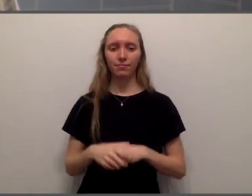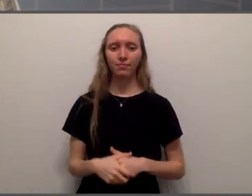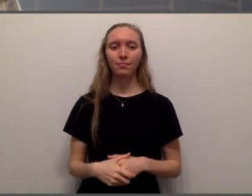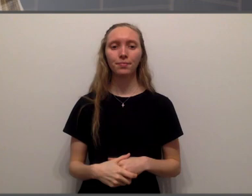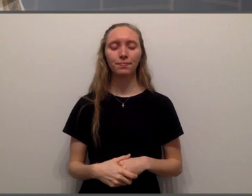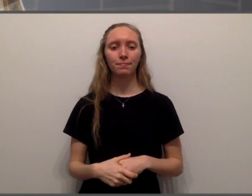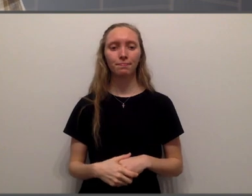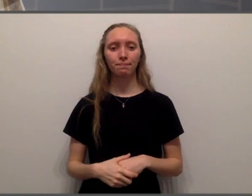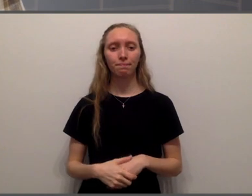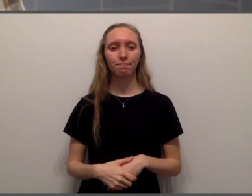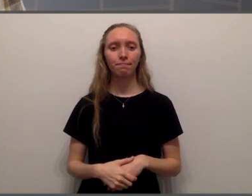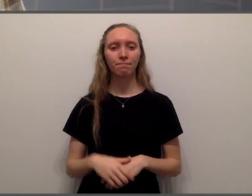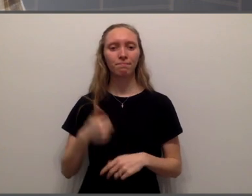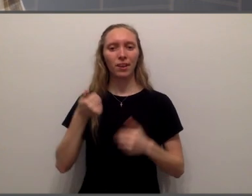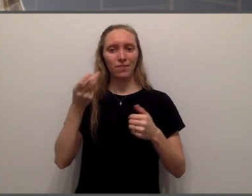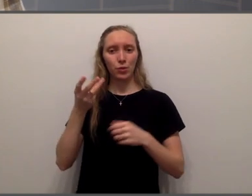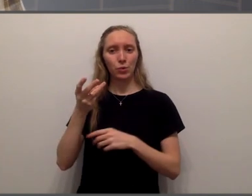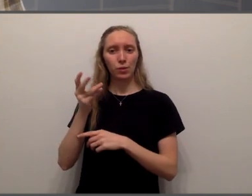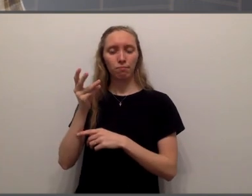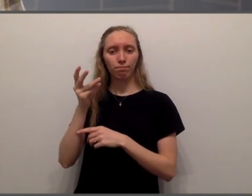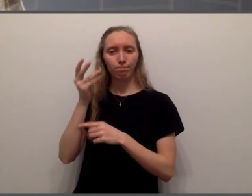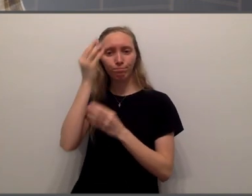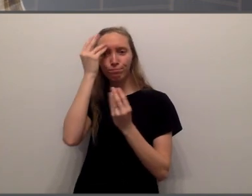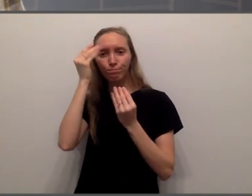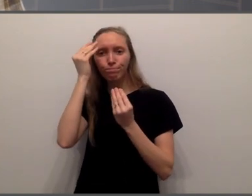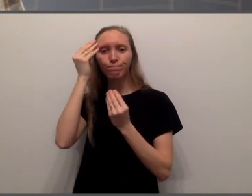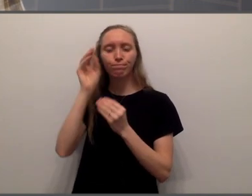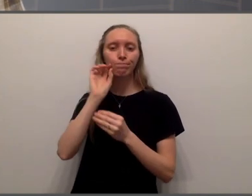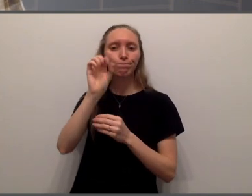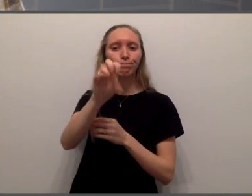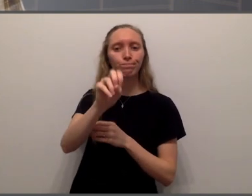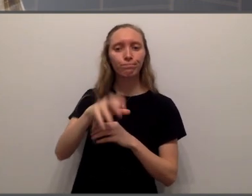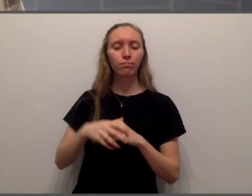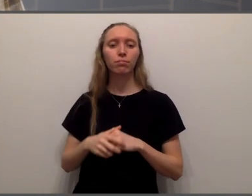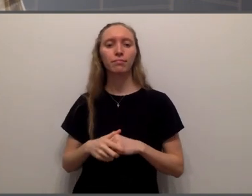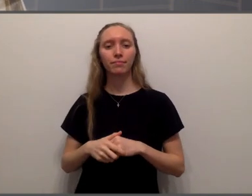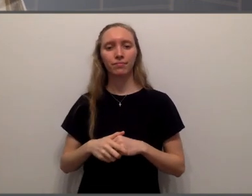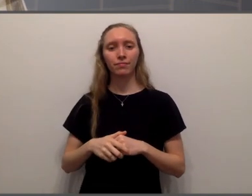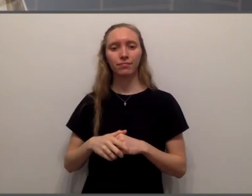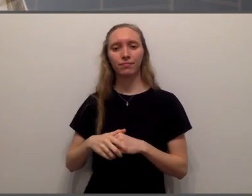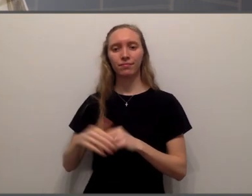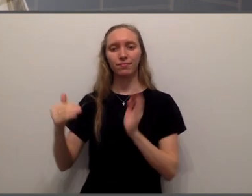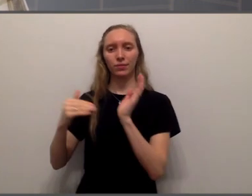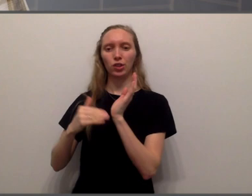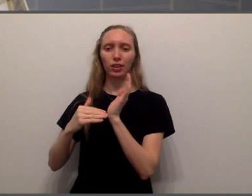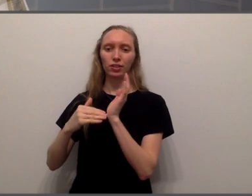get Dr. Hardwick on the screen, and we're going to listen and learn from him.